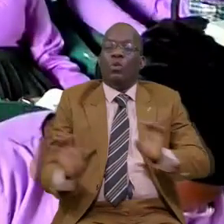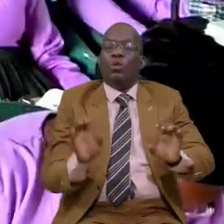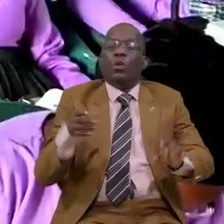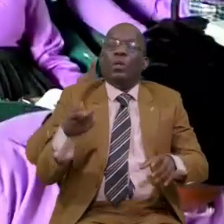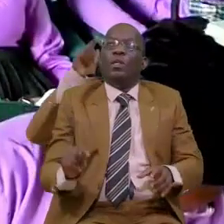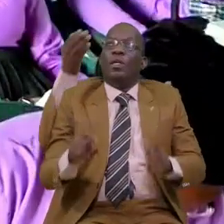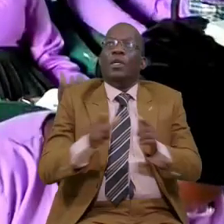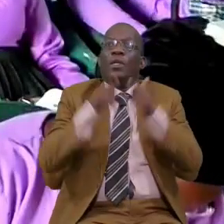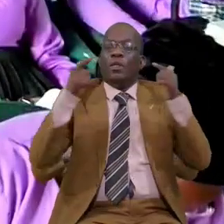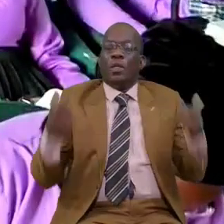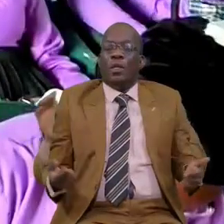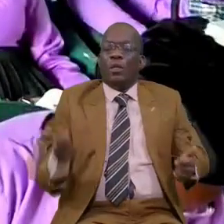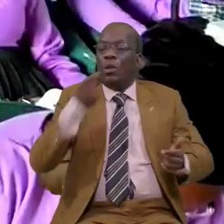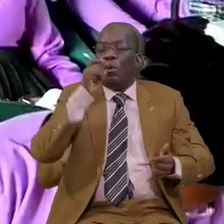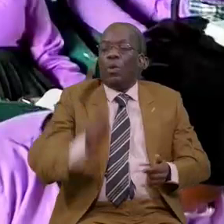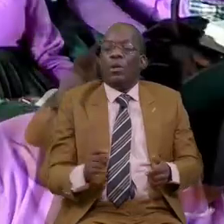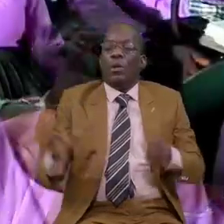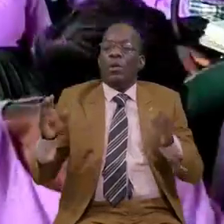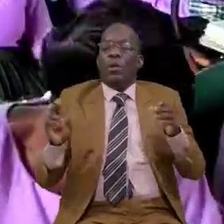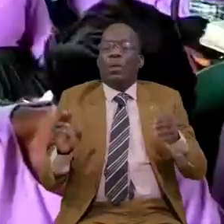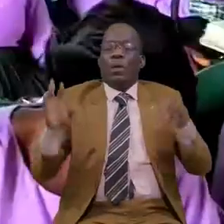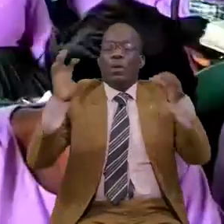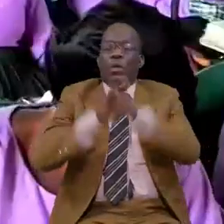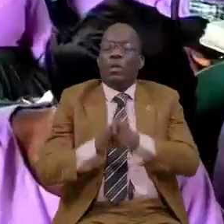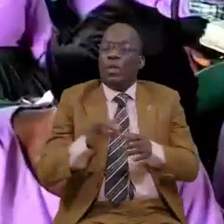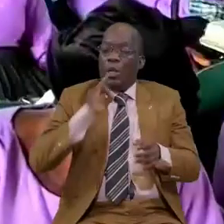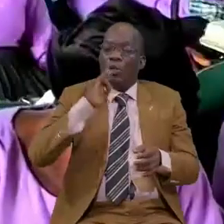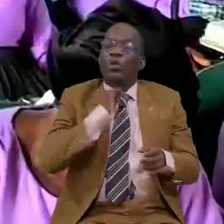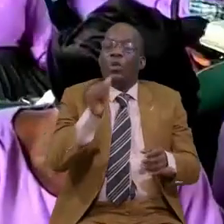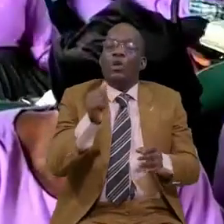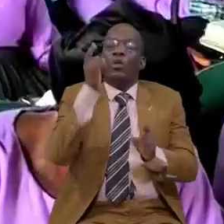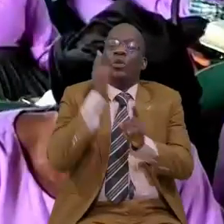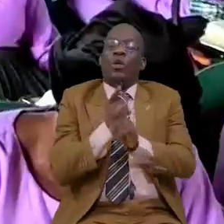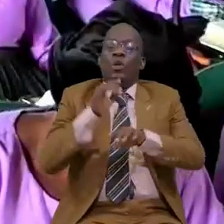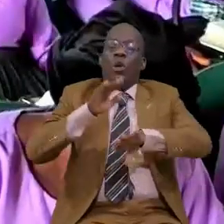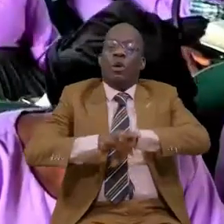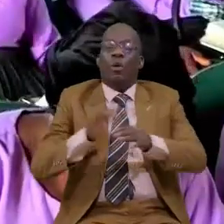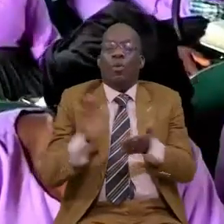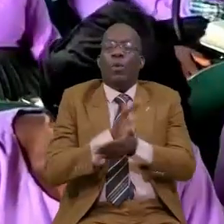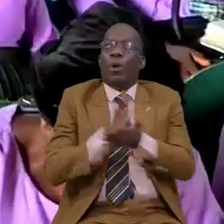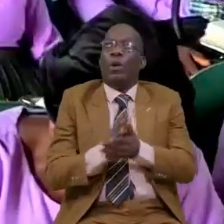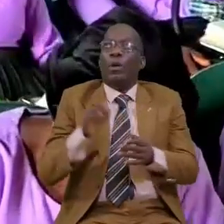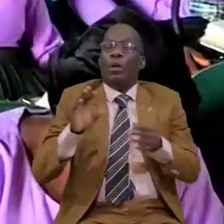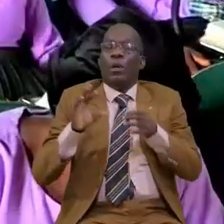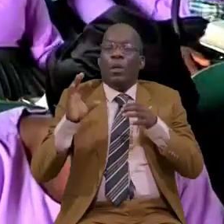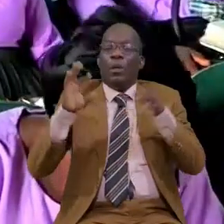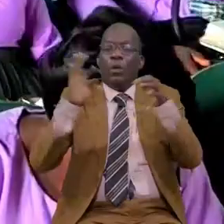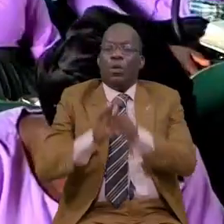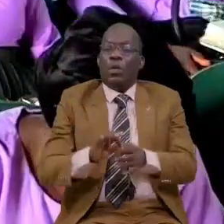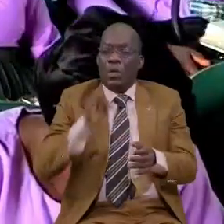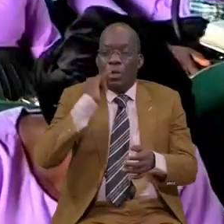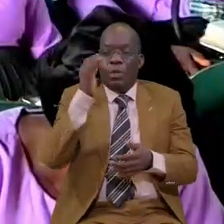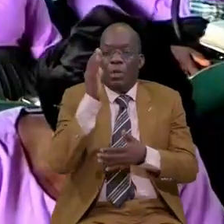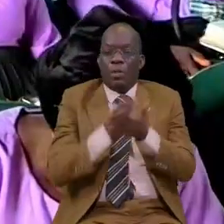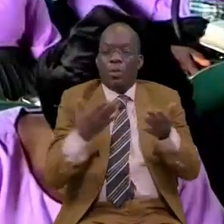commission. Unity is not something just on paper. Unity is something that works out in